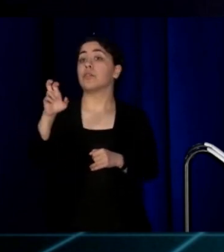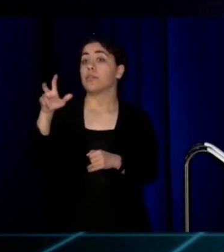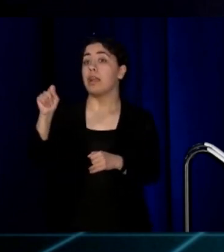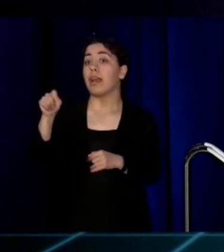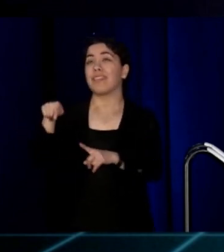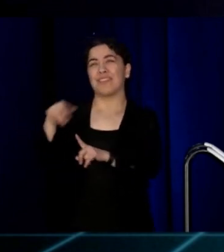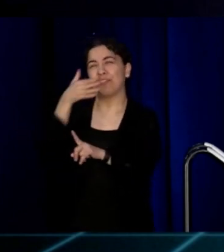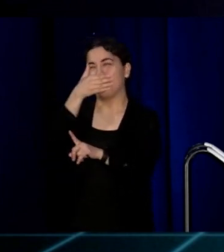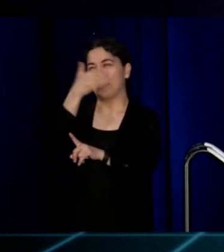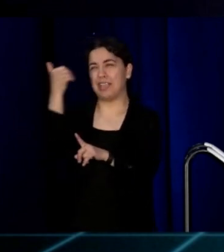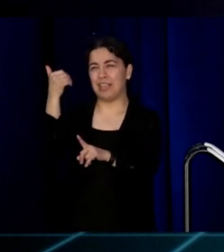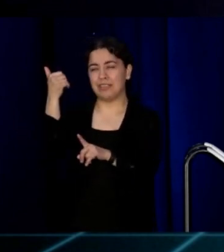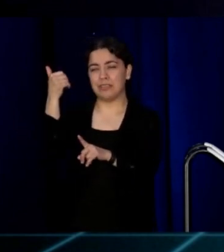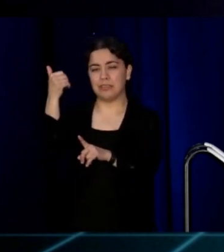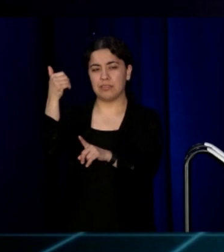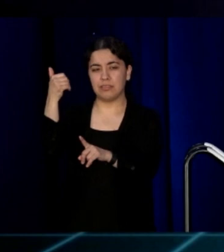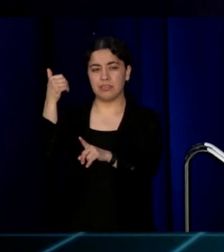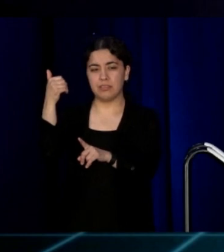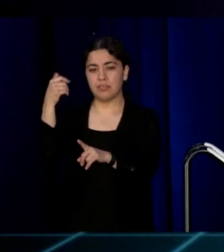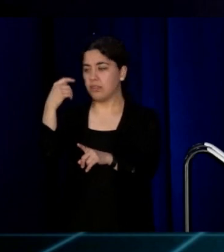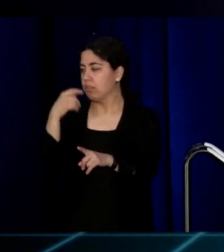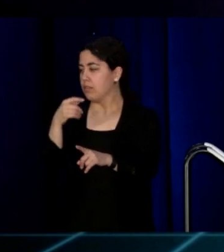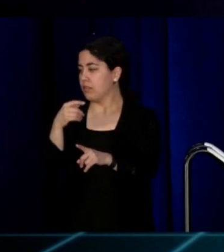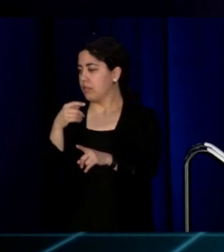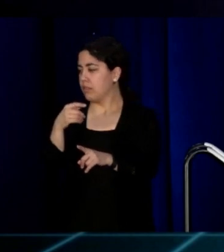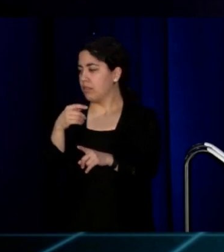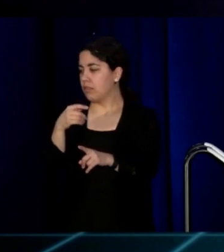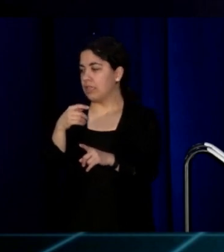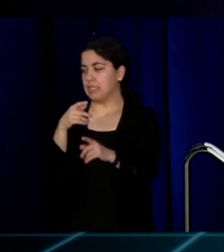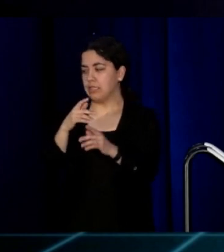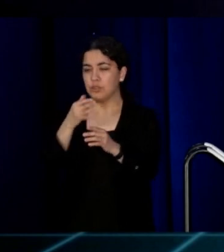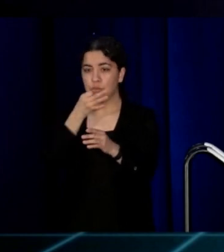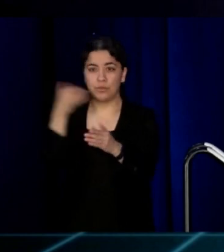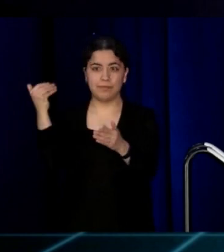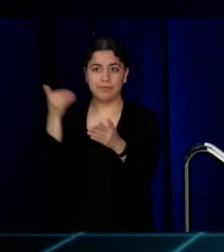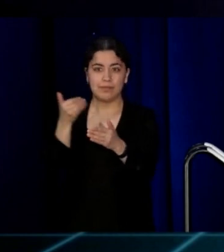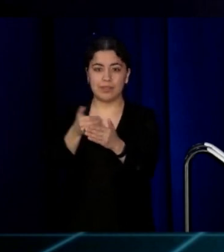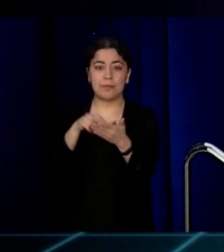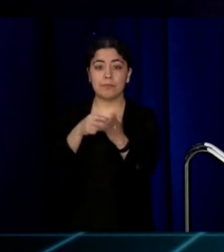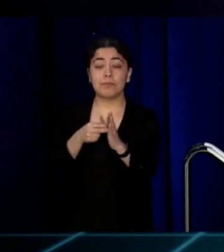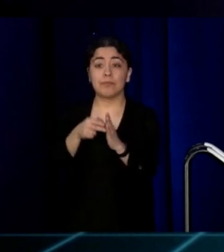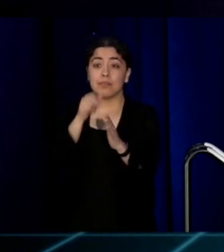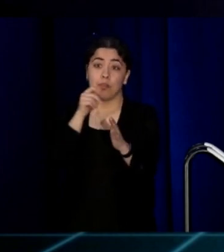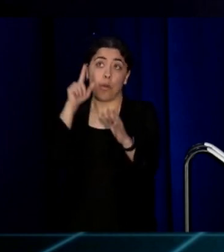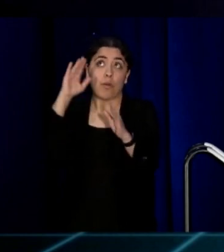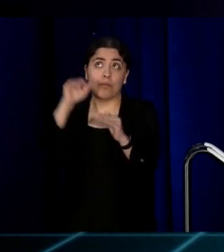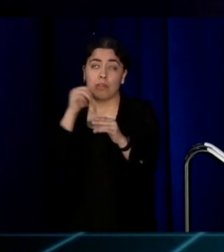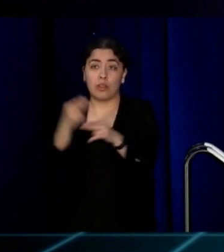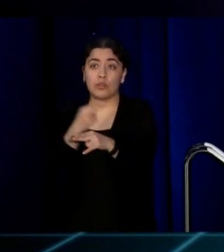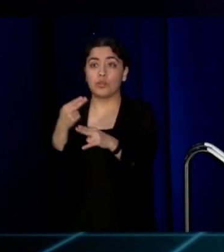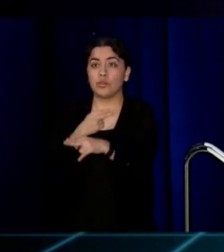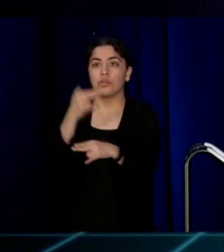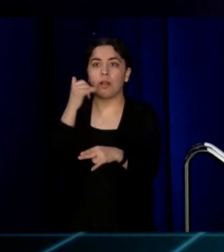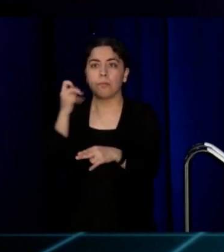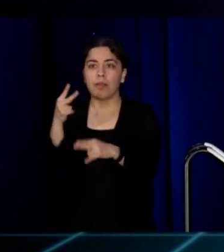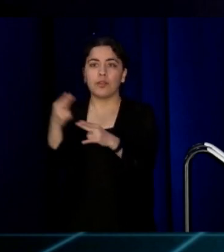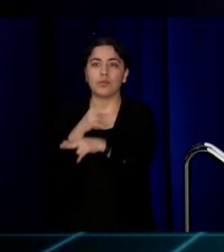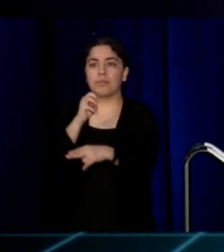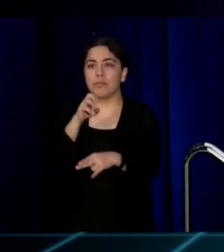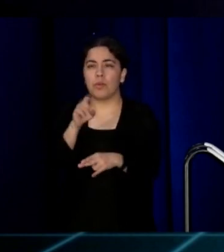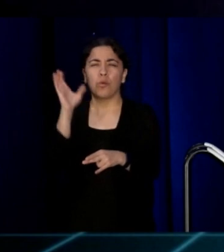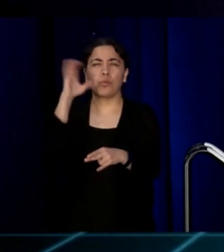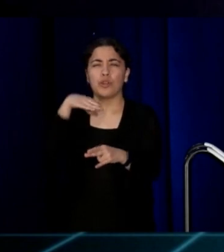Forget is coming up, and that's going to let you just completely not use those, hopefully not use those use callback, use memo, all of those